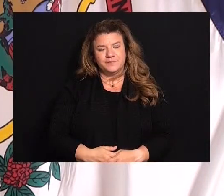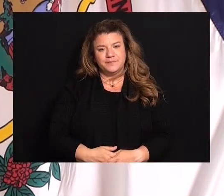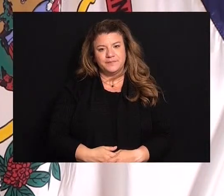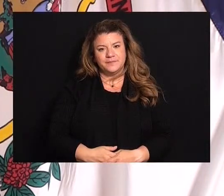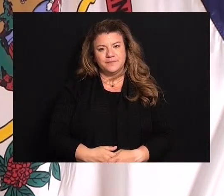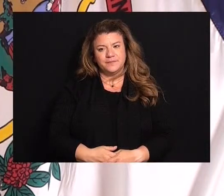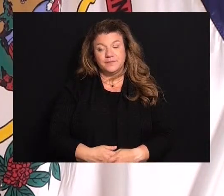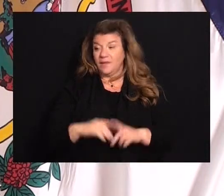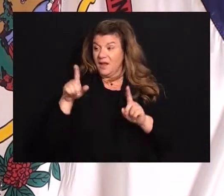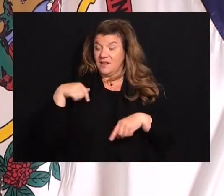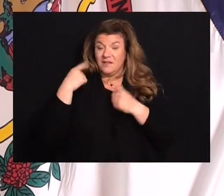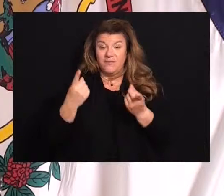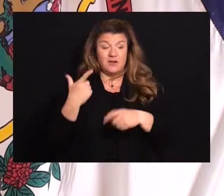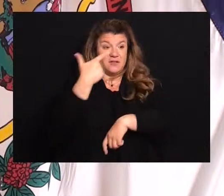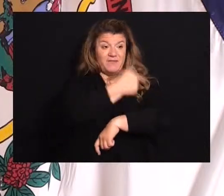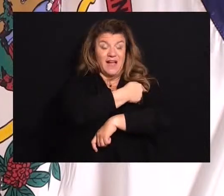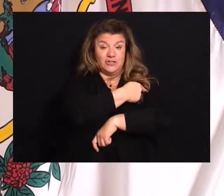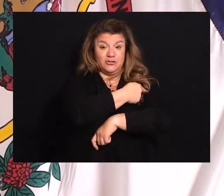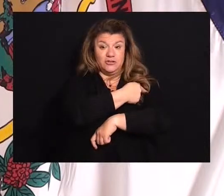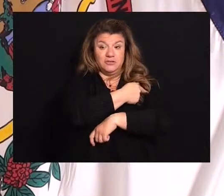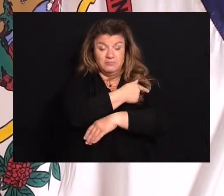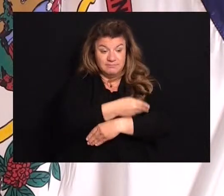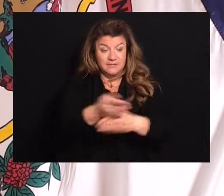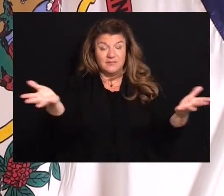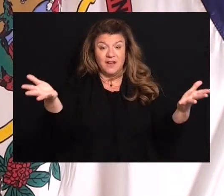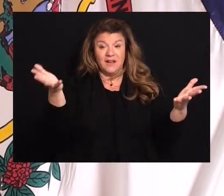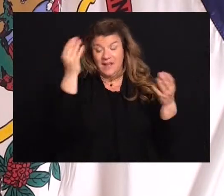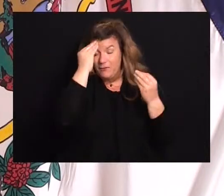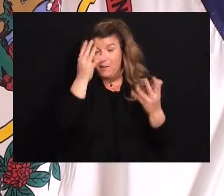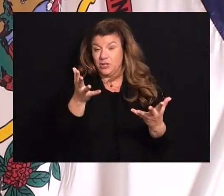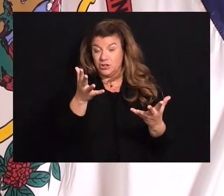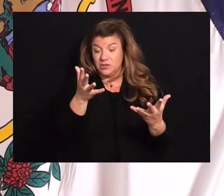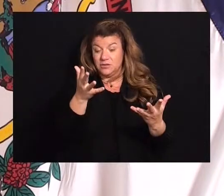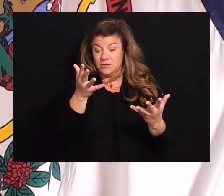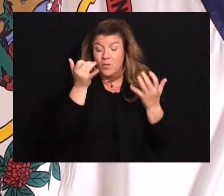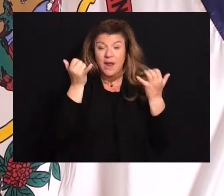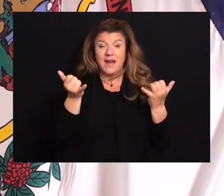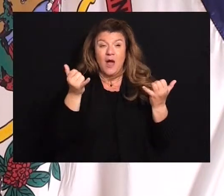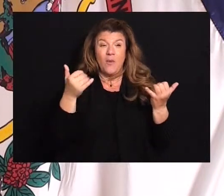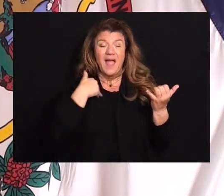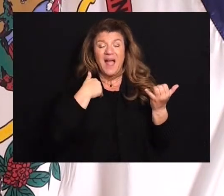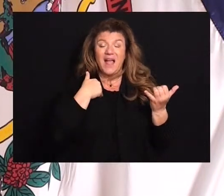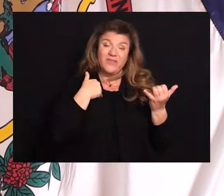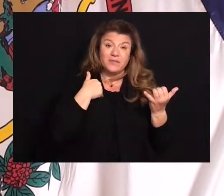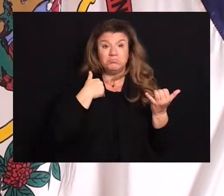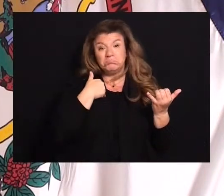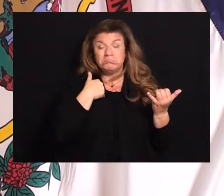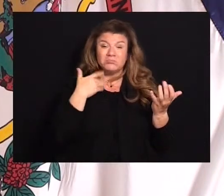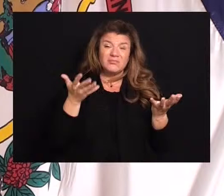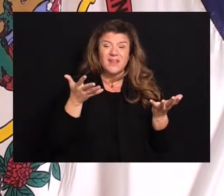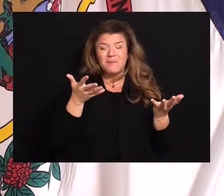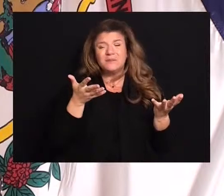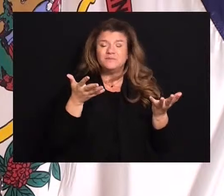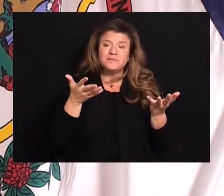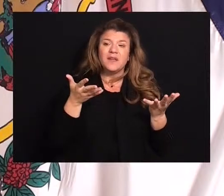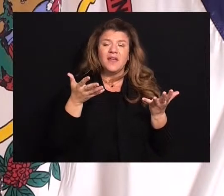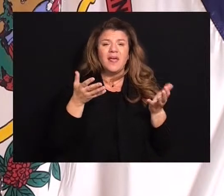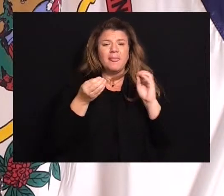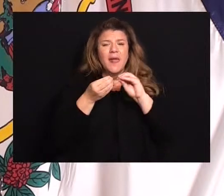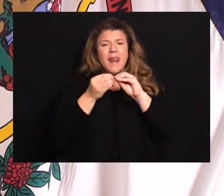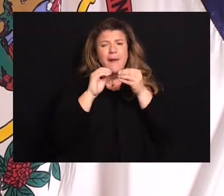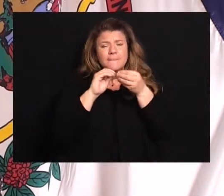As far as the vaccine distribution update and everything, we're at, the numbers continue to